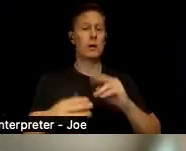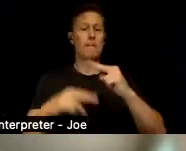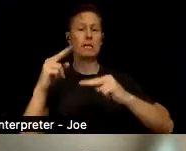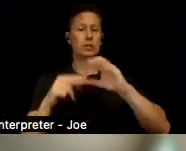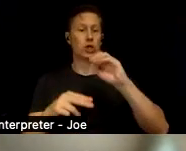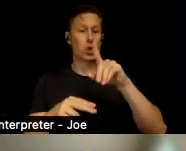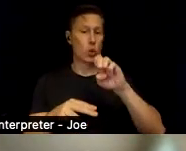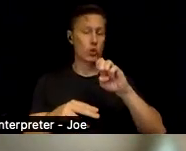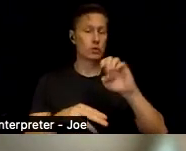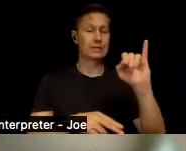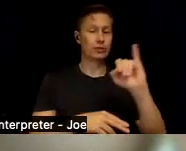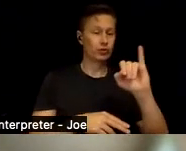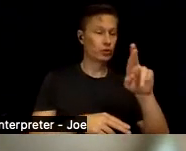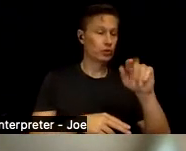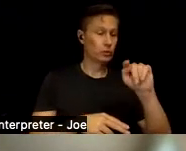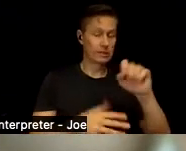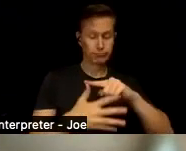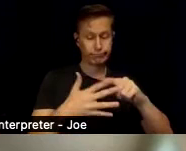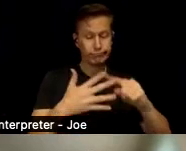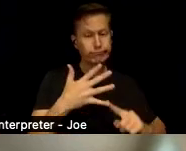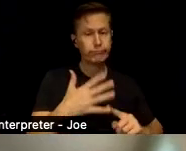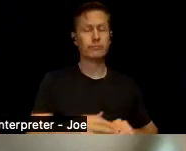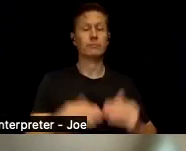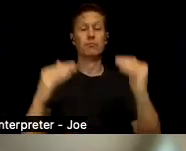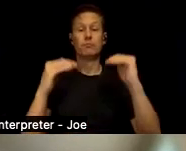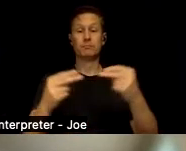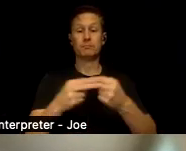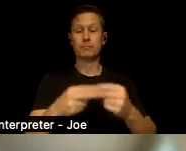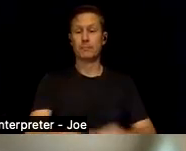California. Next slide, please.